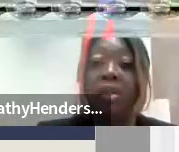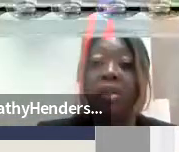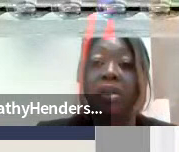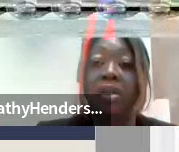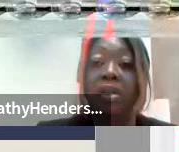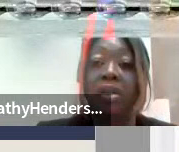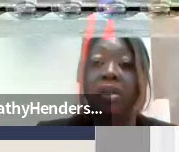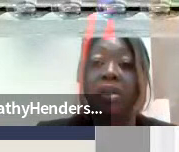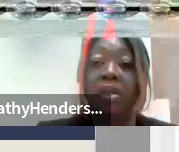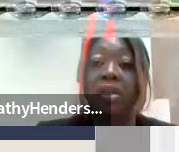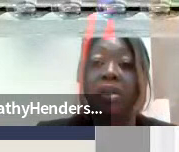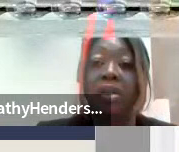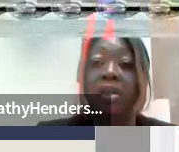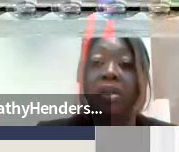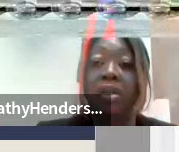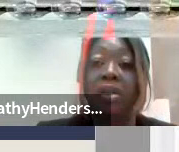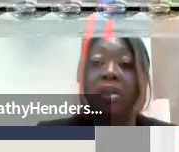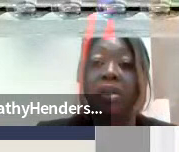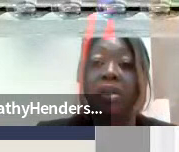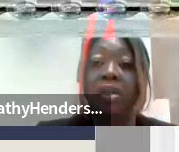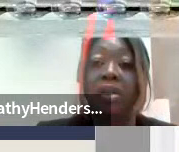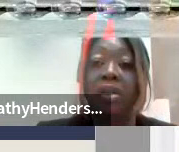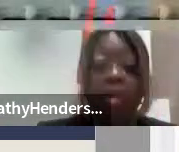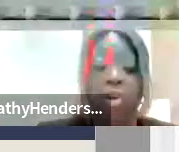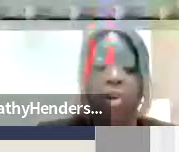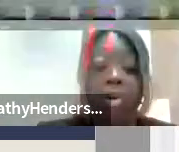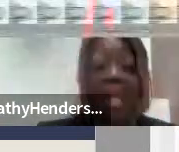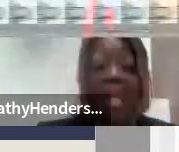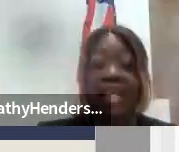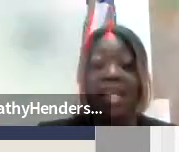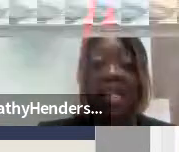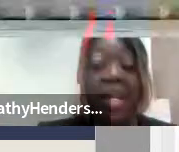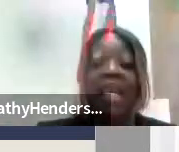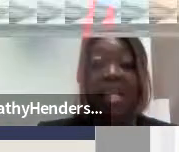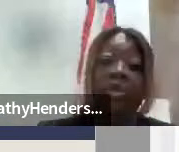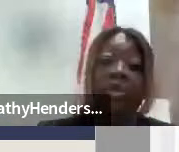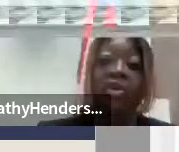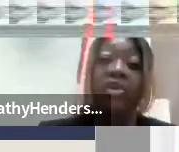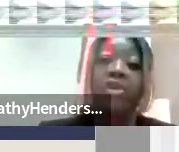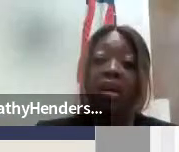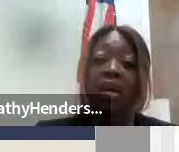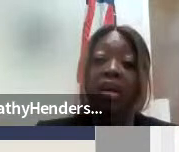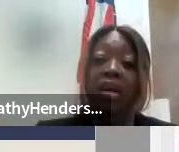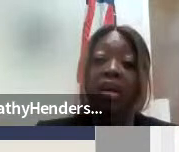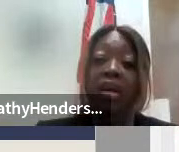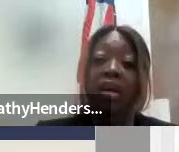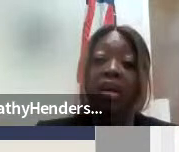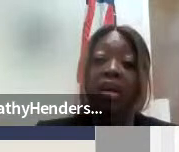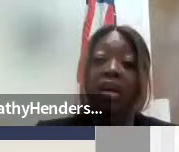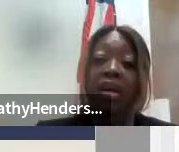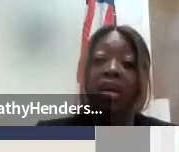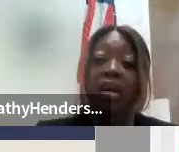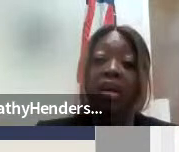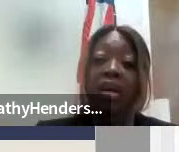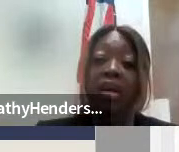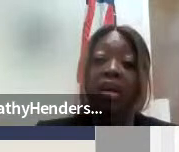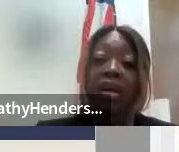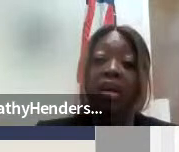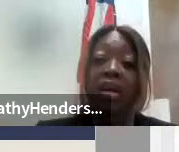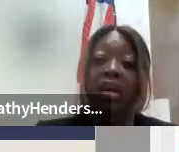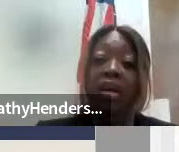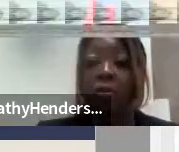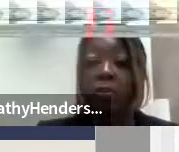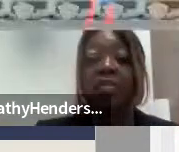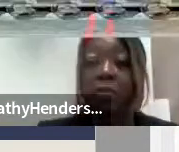of the neighbors. And if we allow this project to move forward as is, it's going to create a really troubling,